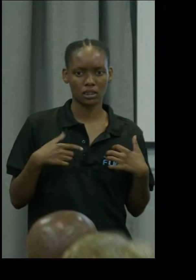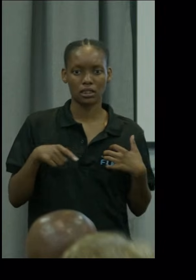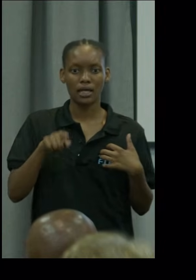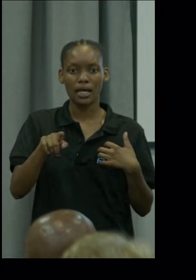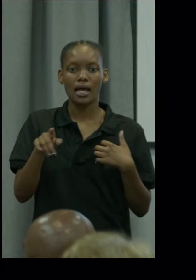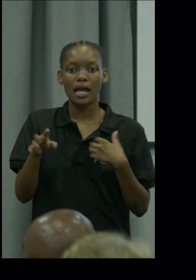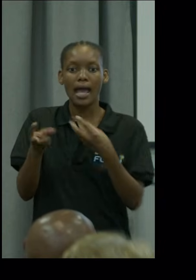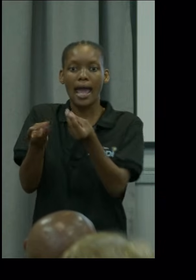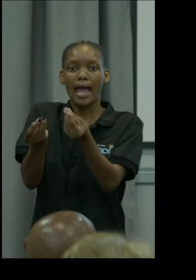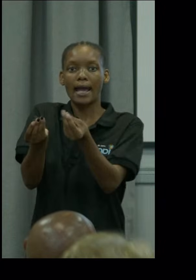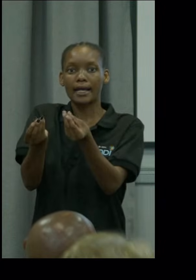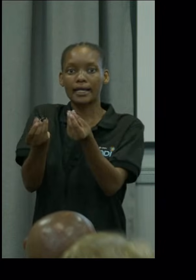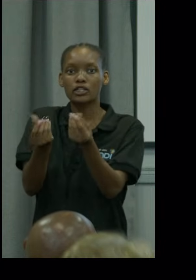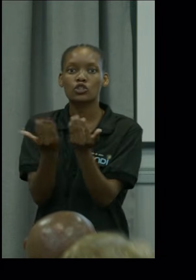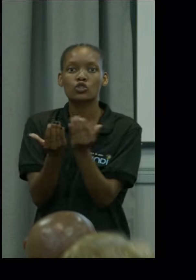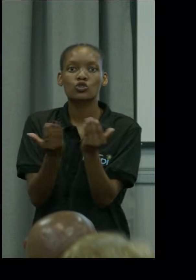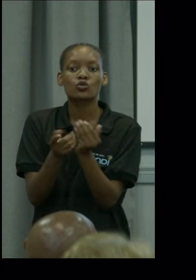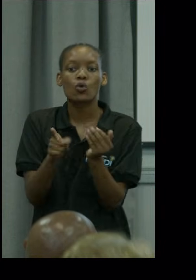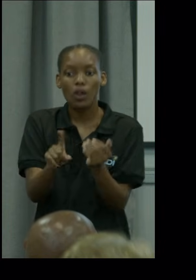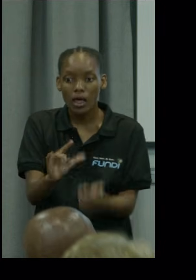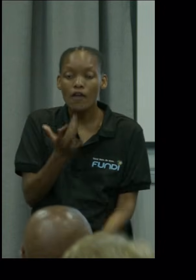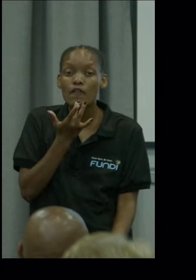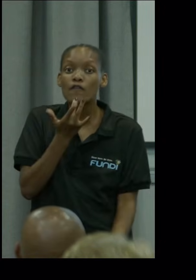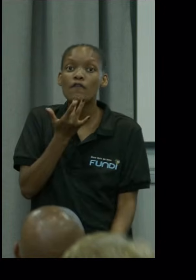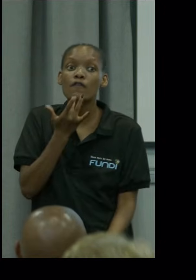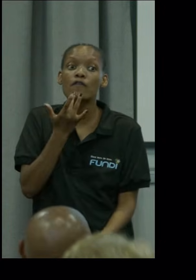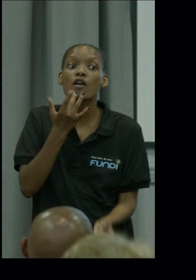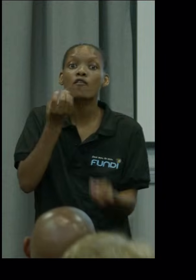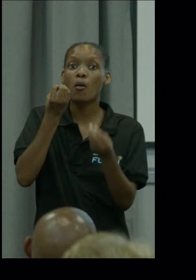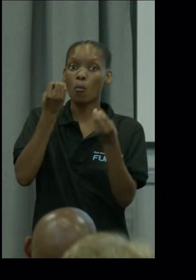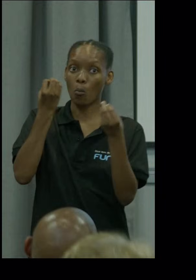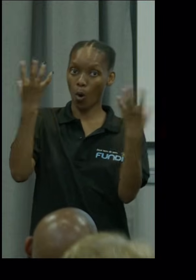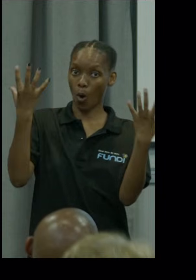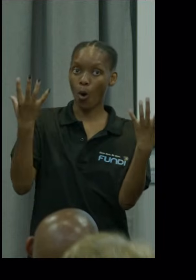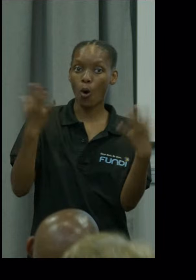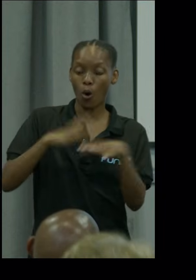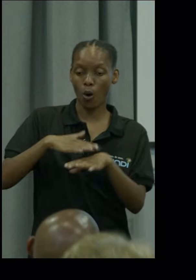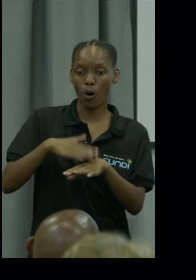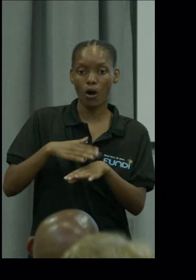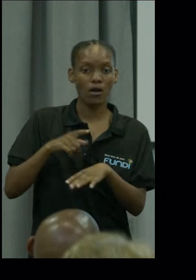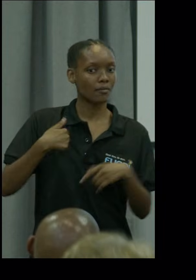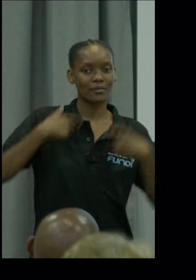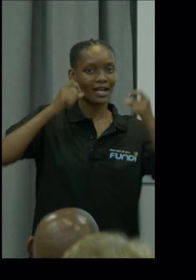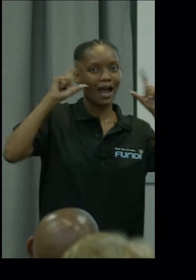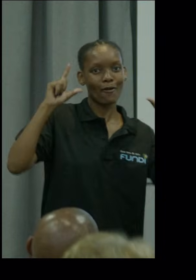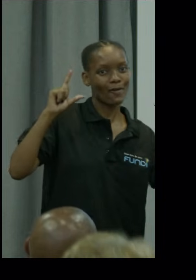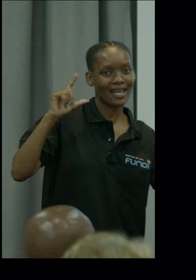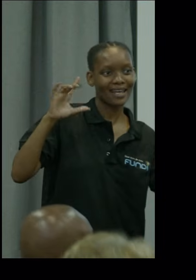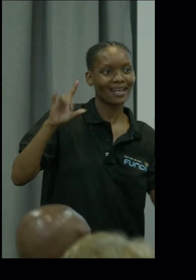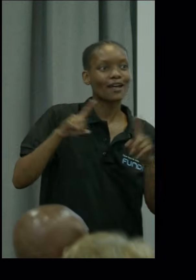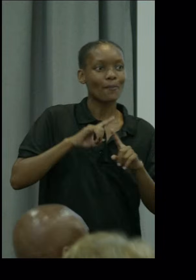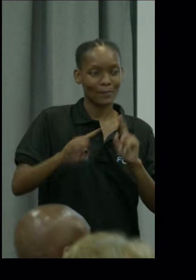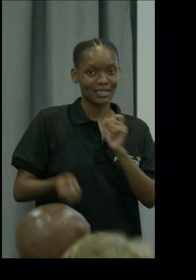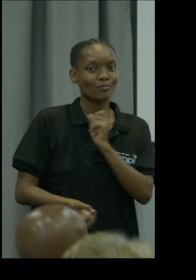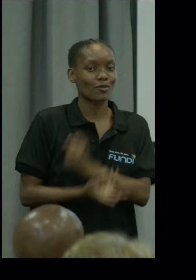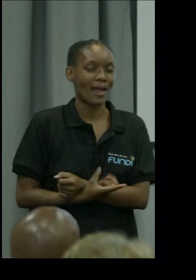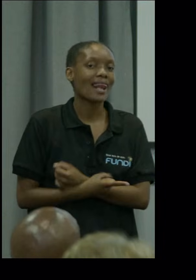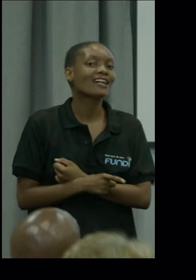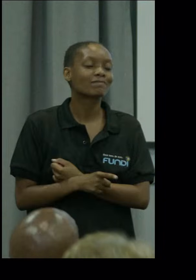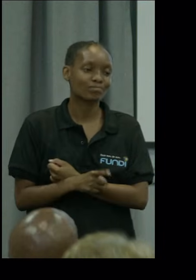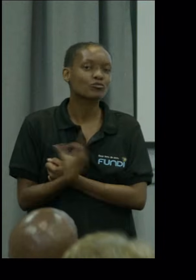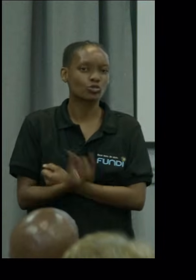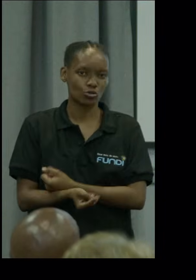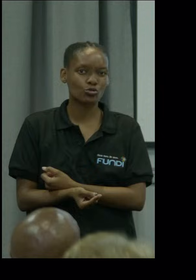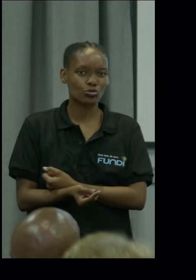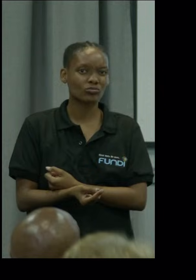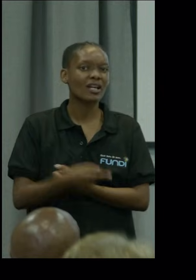favored in this model? Well, I wasn't aware of this, but it's clear that Mpumalanga stands out, right? They're far